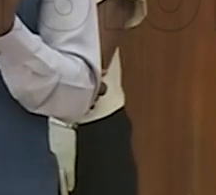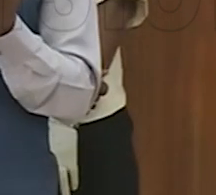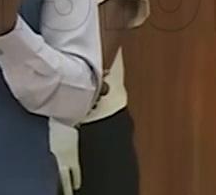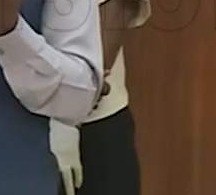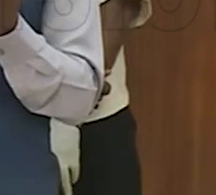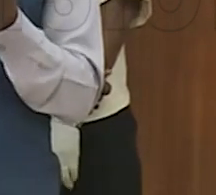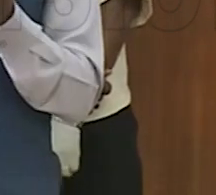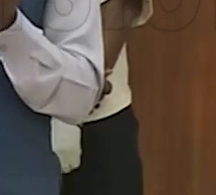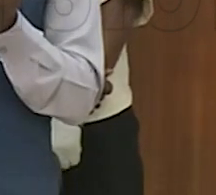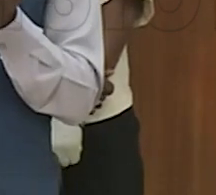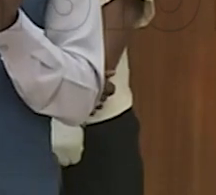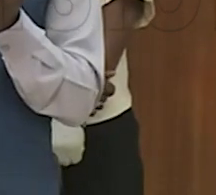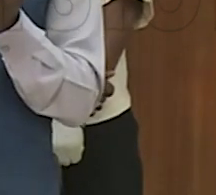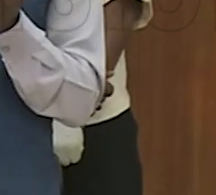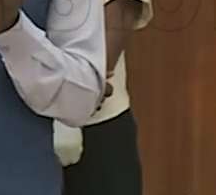And